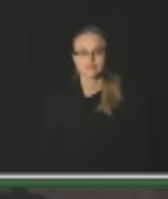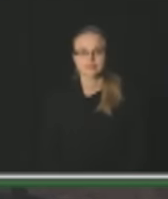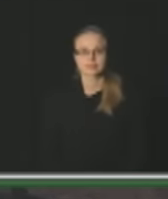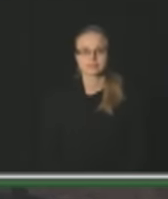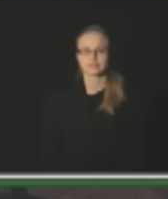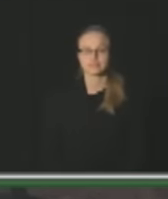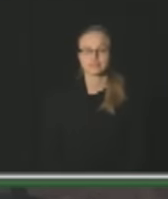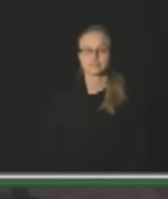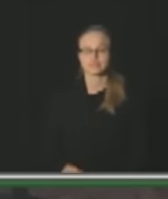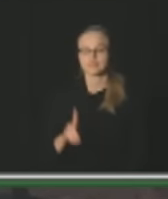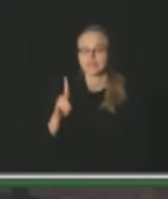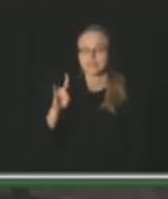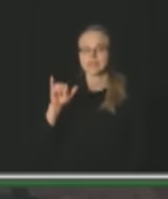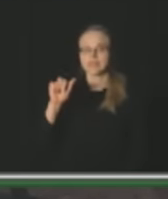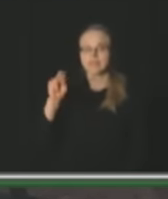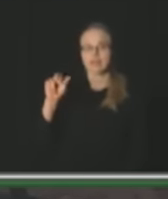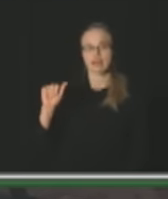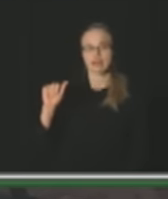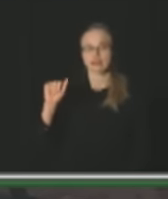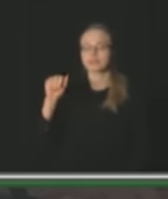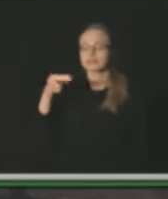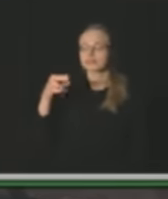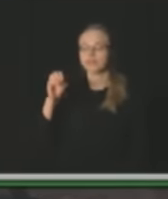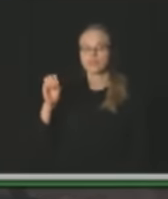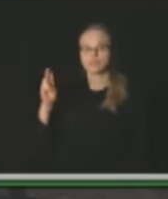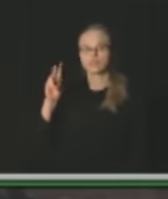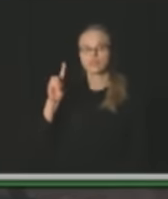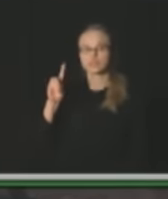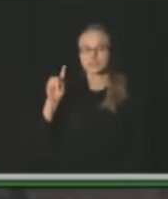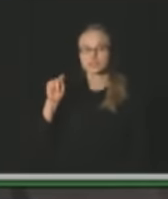Guyane Harutianyan.